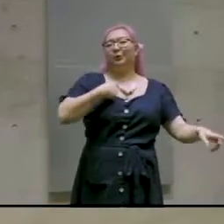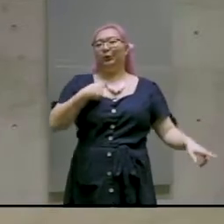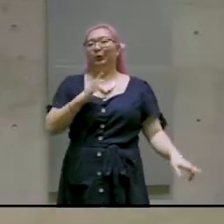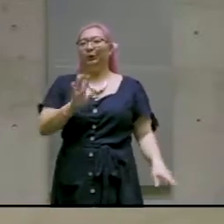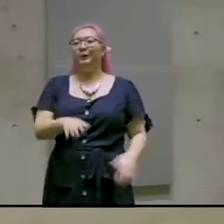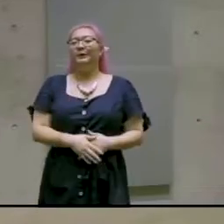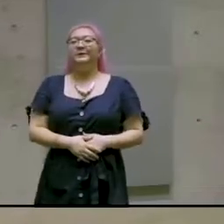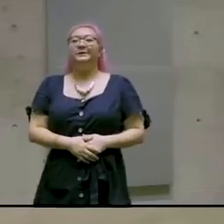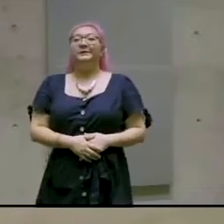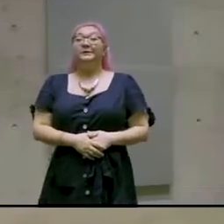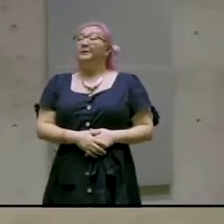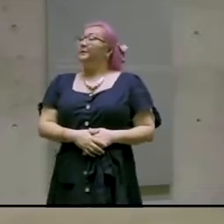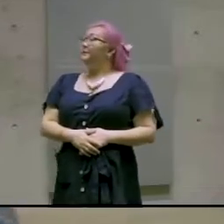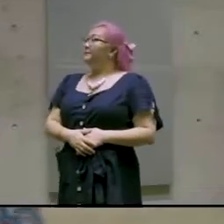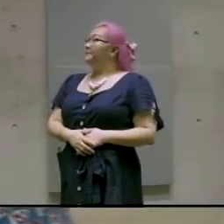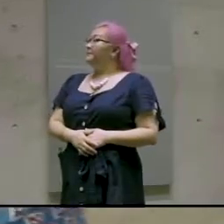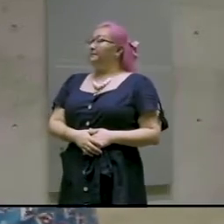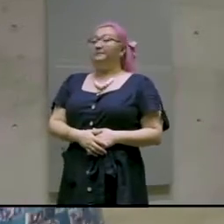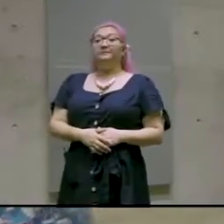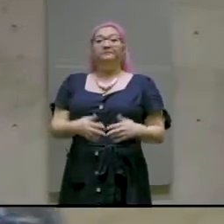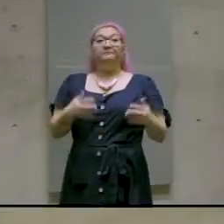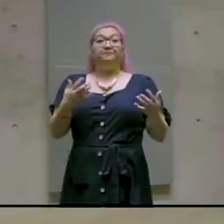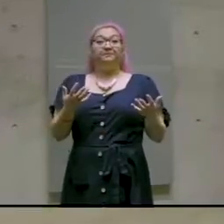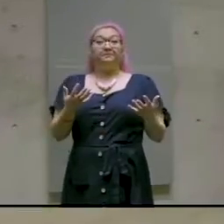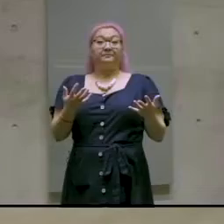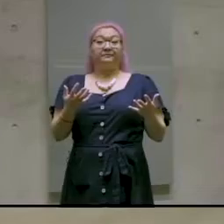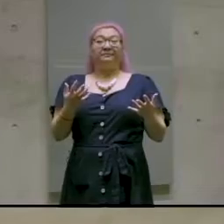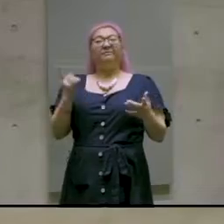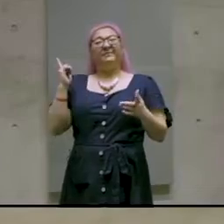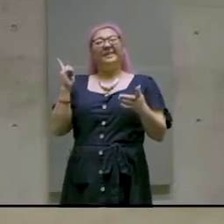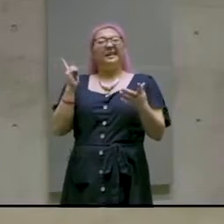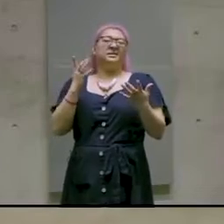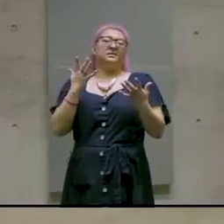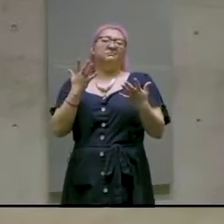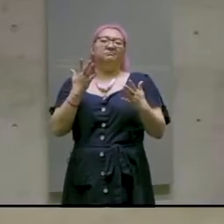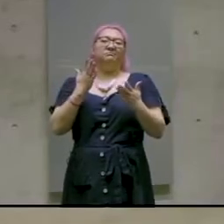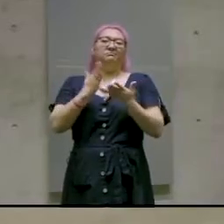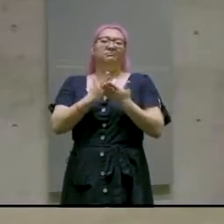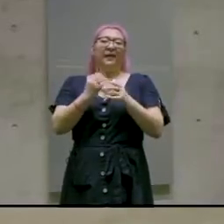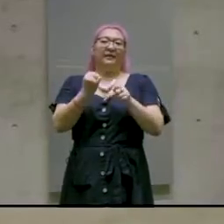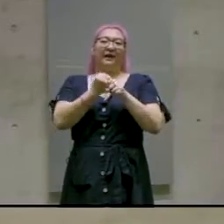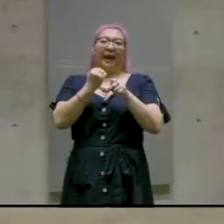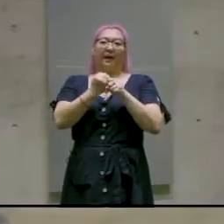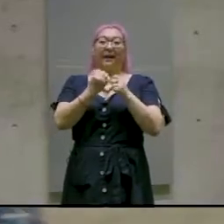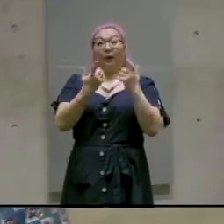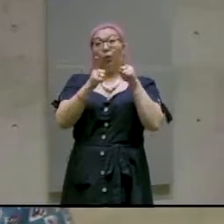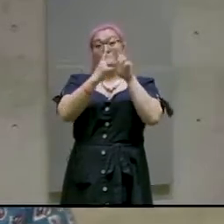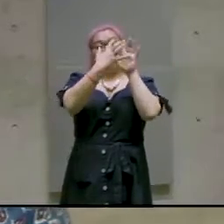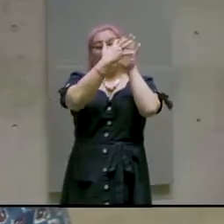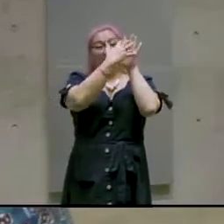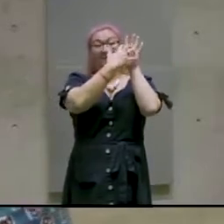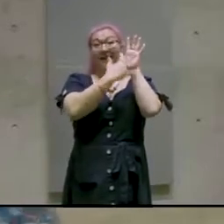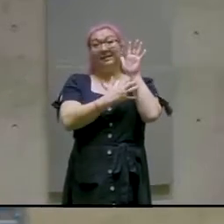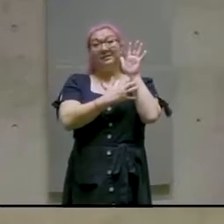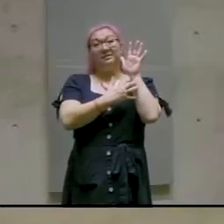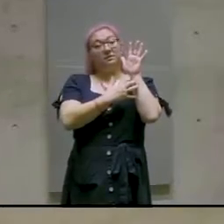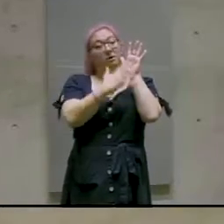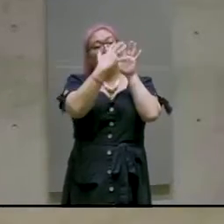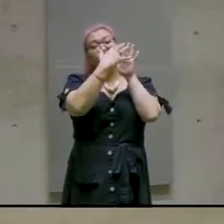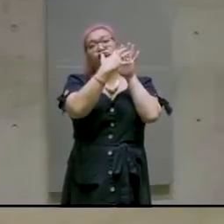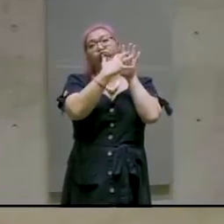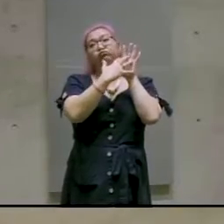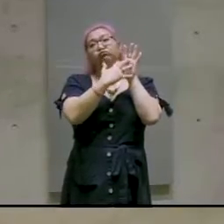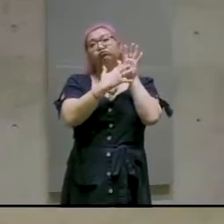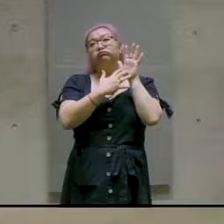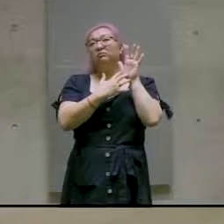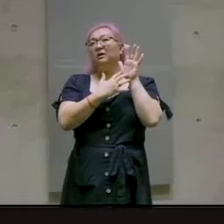So basically, kind of the basic kind of loop of the game, and also the way that we present text, we tend not to interrupt the player with kind of